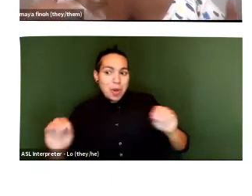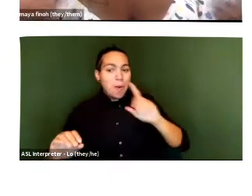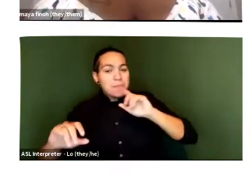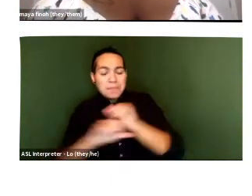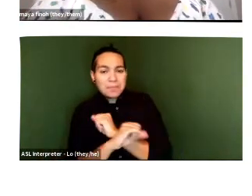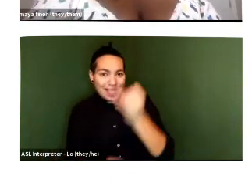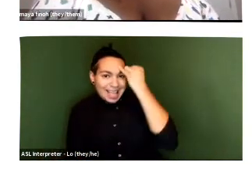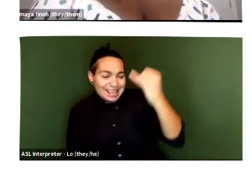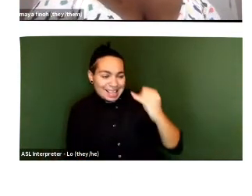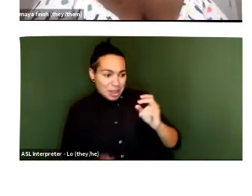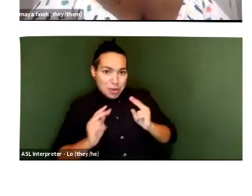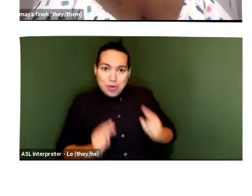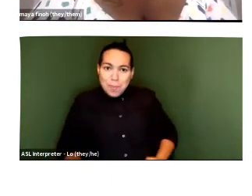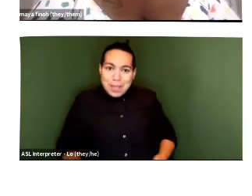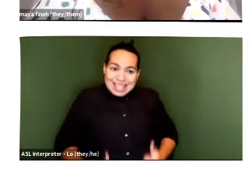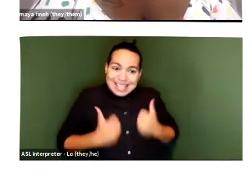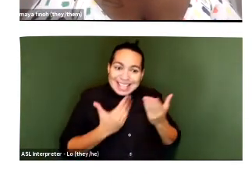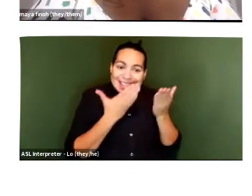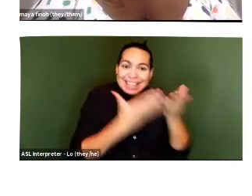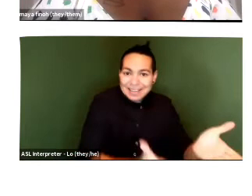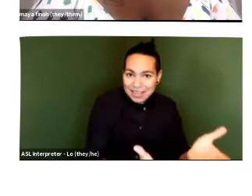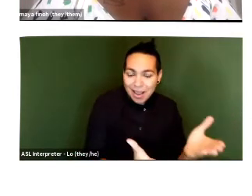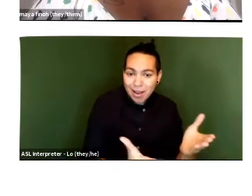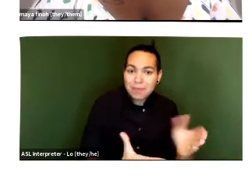who actually live on this continent that's being colonized.